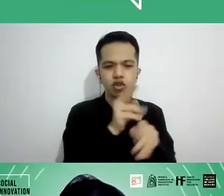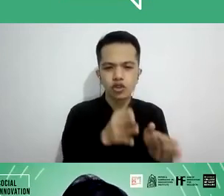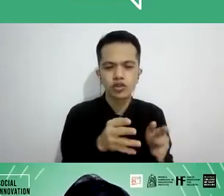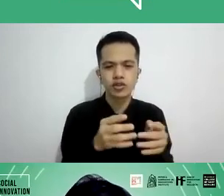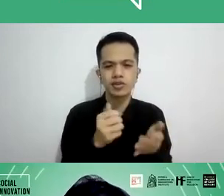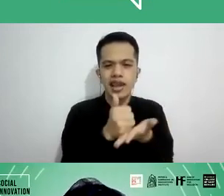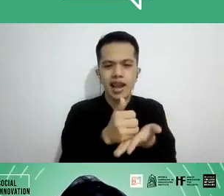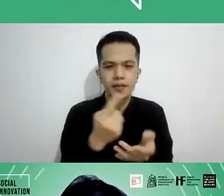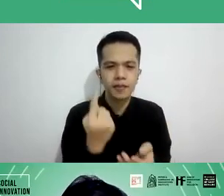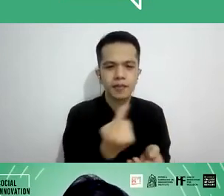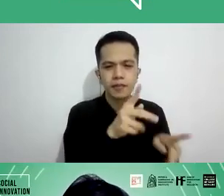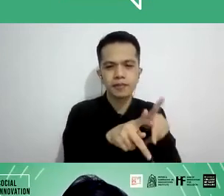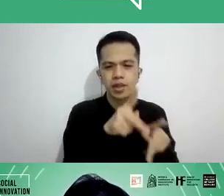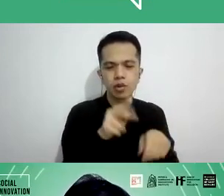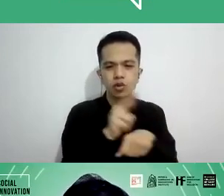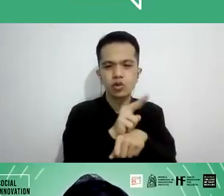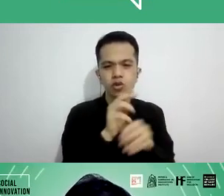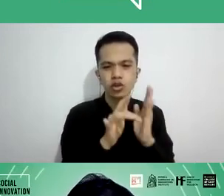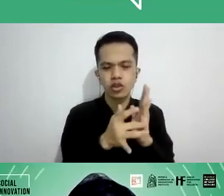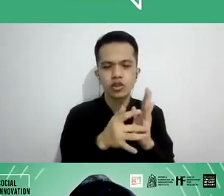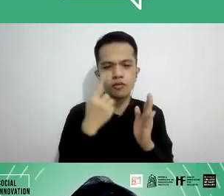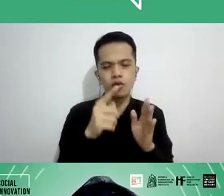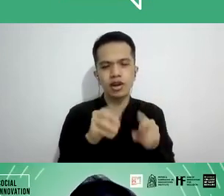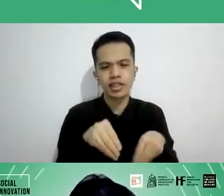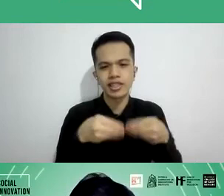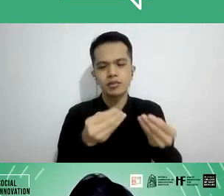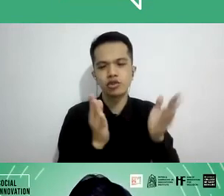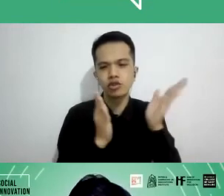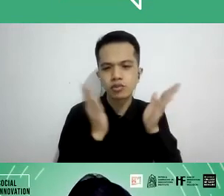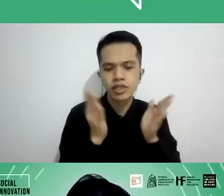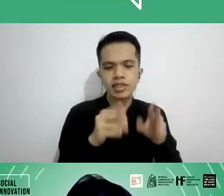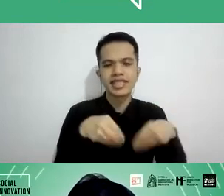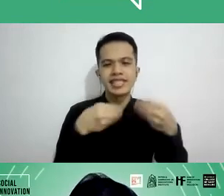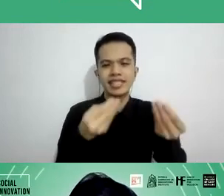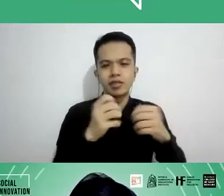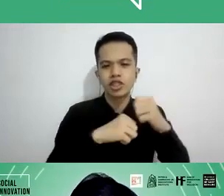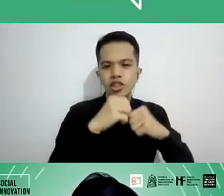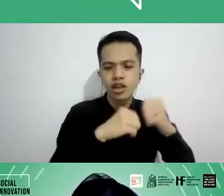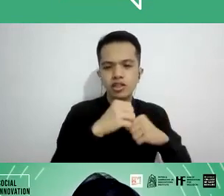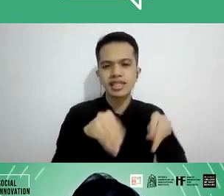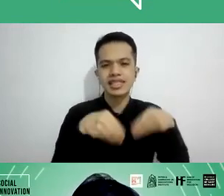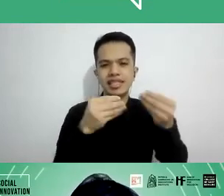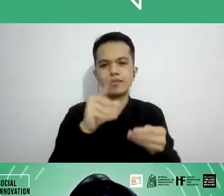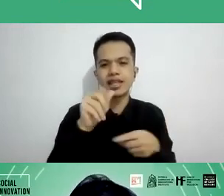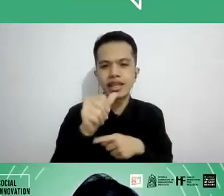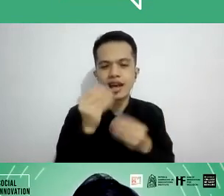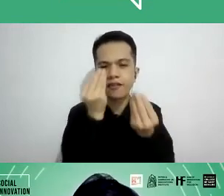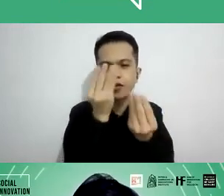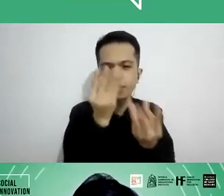its citizens using technology by providing services, by providing structure, and by providing data and